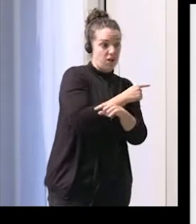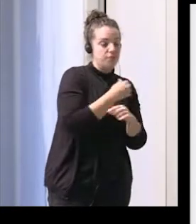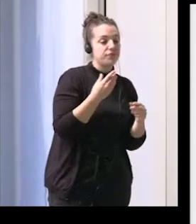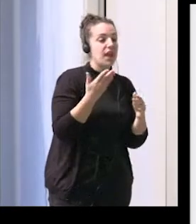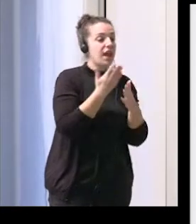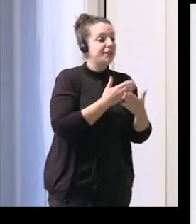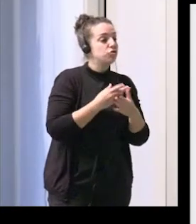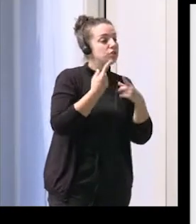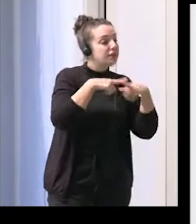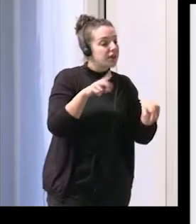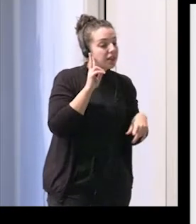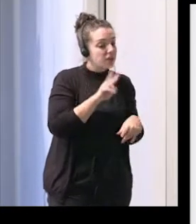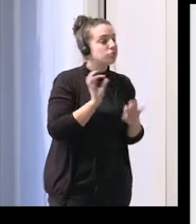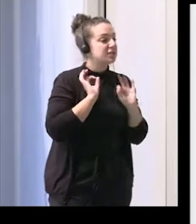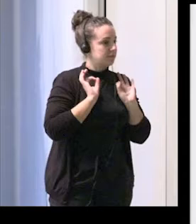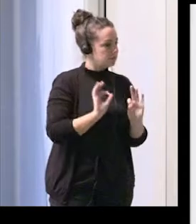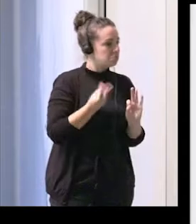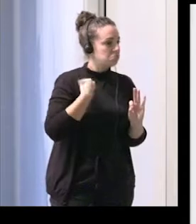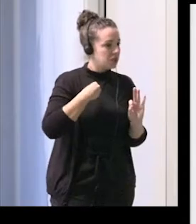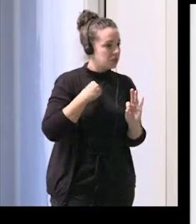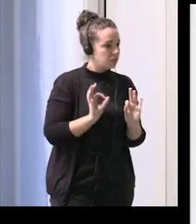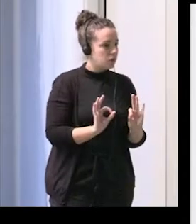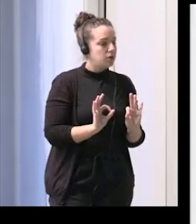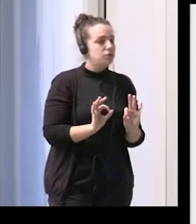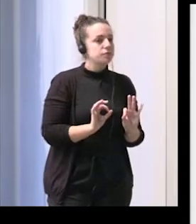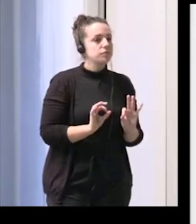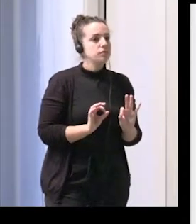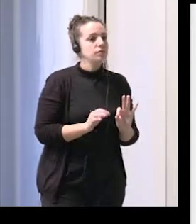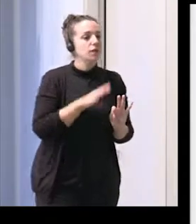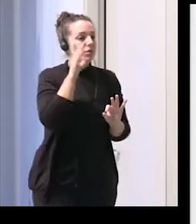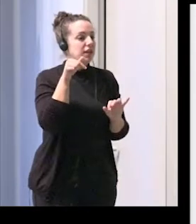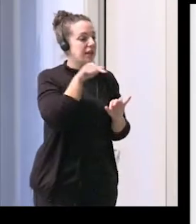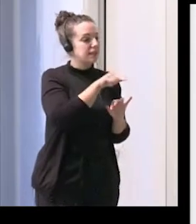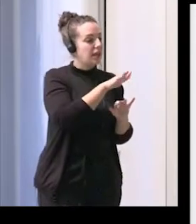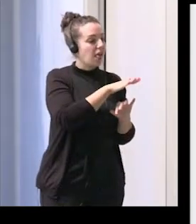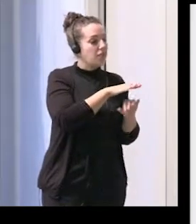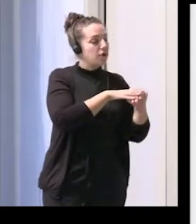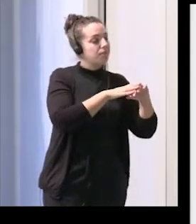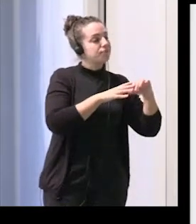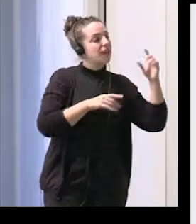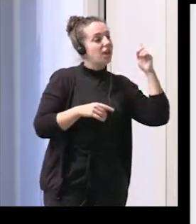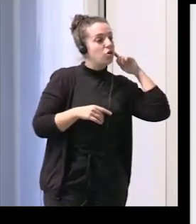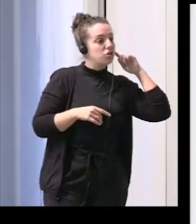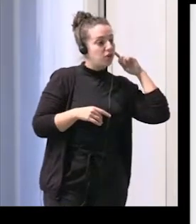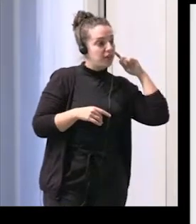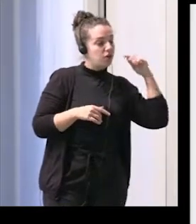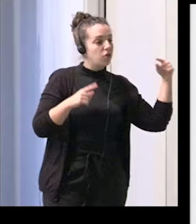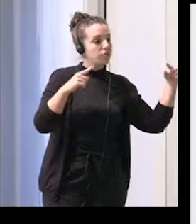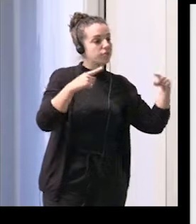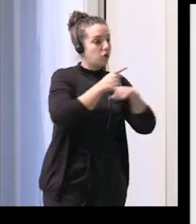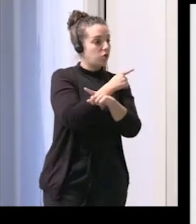that that was true. In this brain, the contralateral left ear was the preferred ear